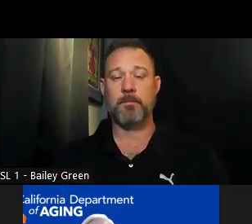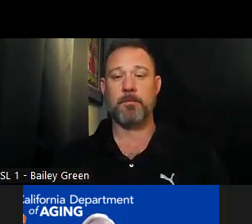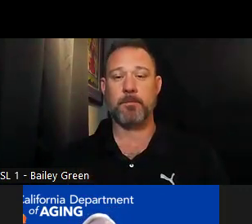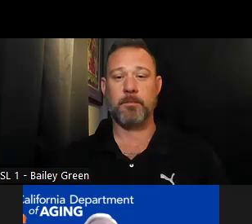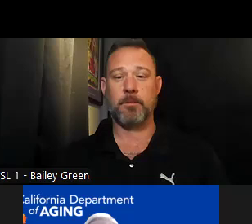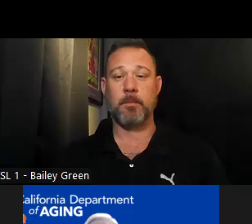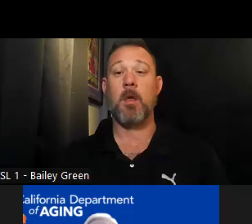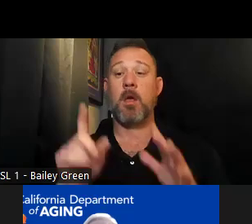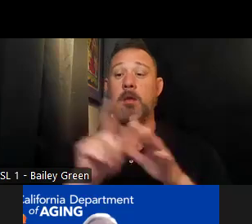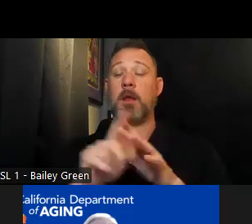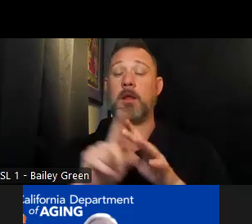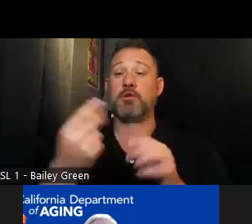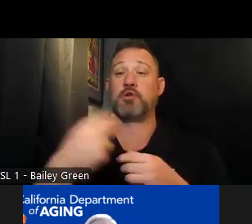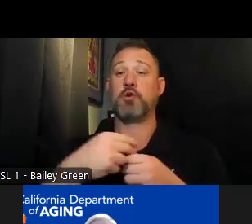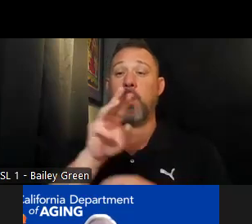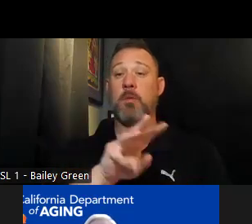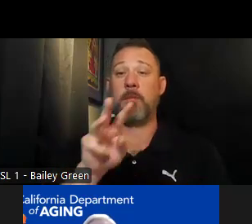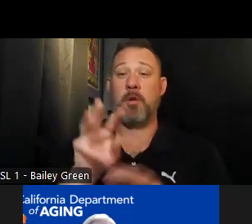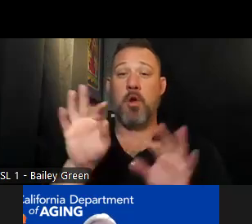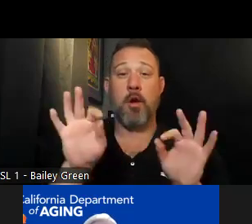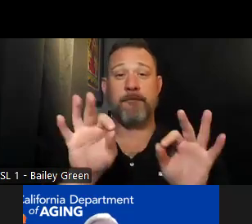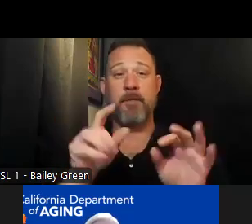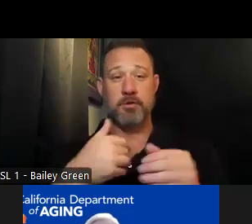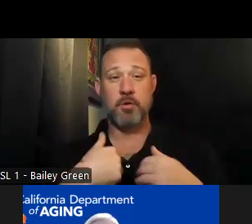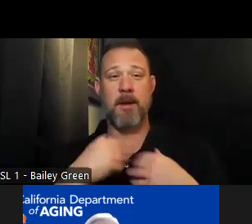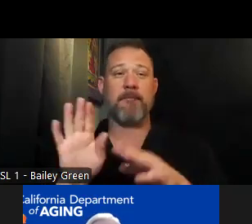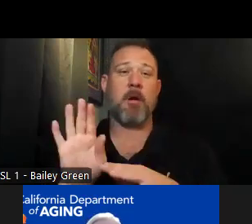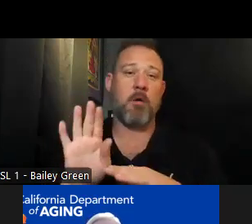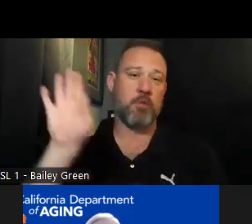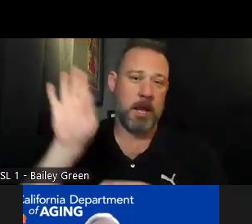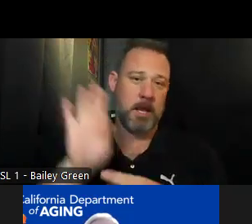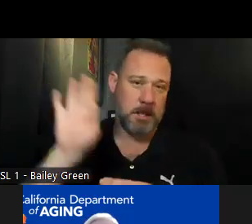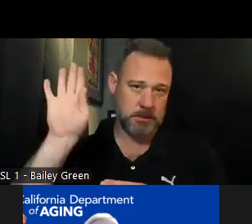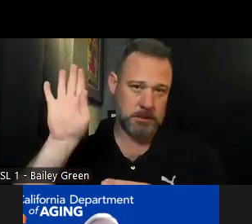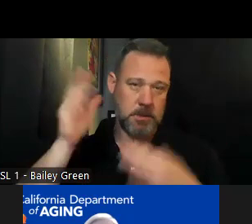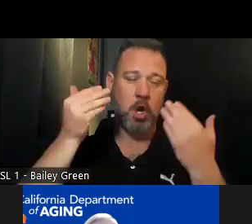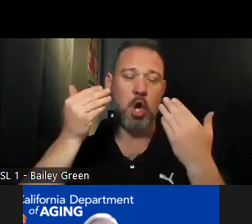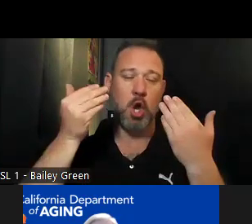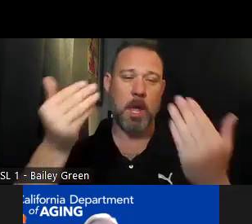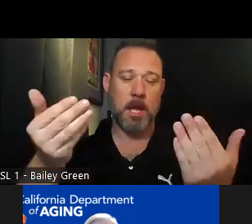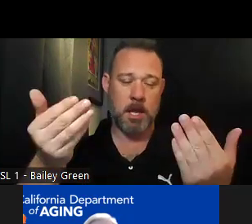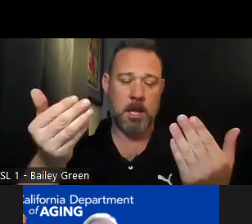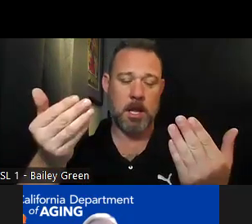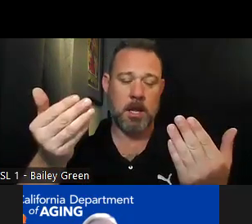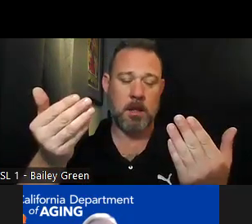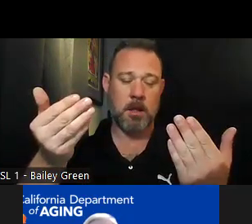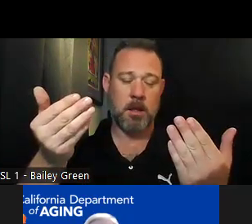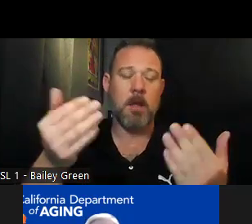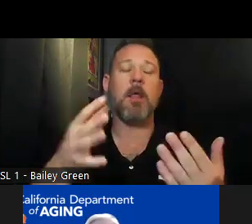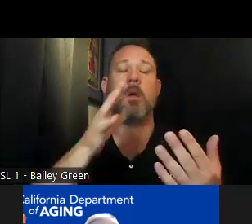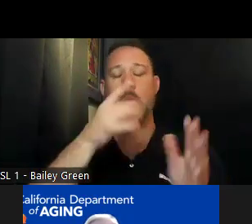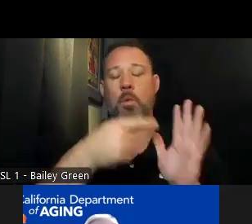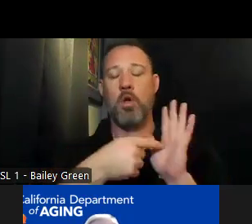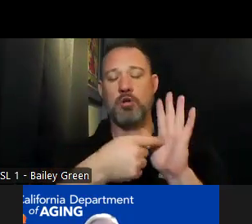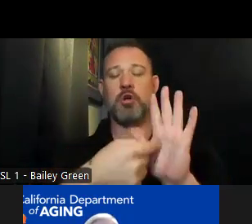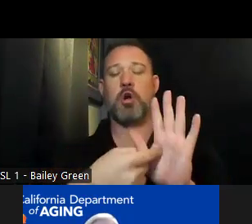Attendees joining by the webinar function, you have a raised hand icon, and go ahead and use that, and that will indicate to us,